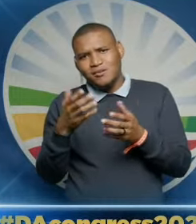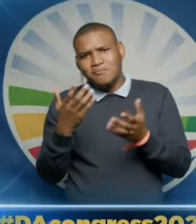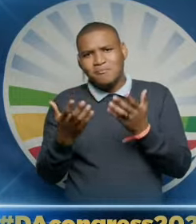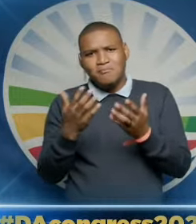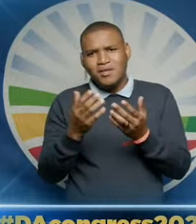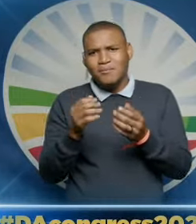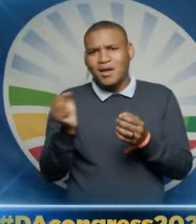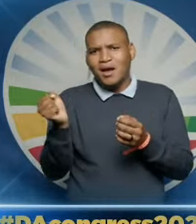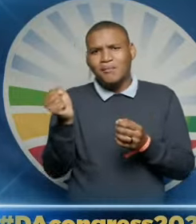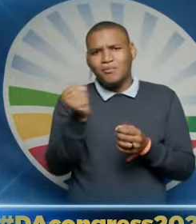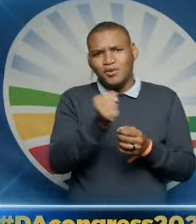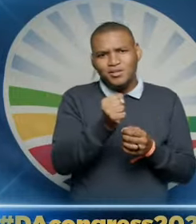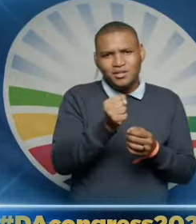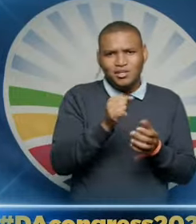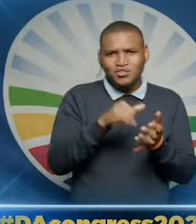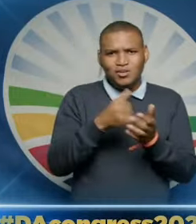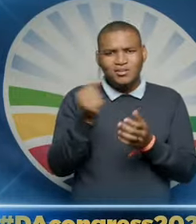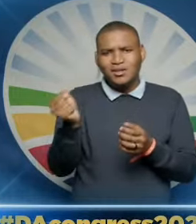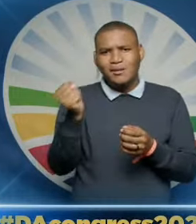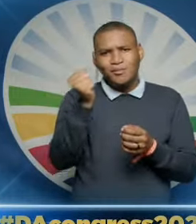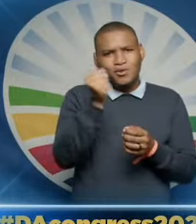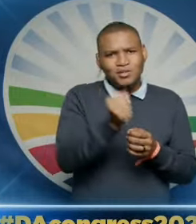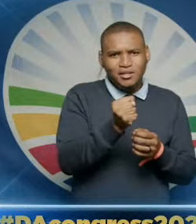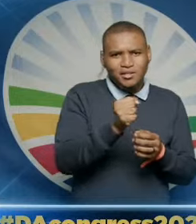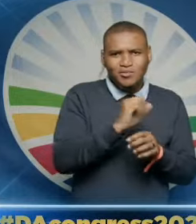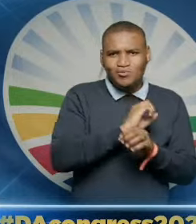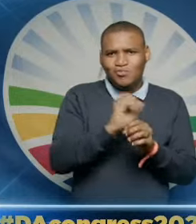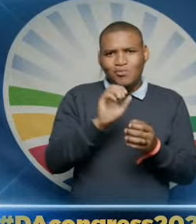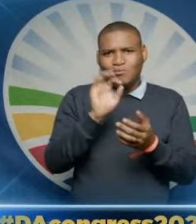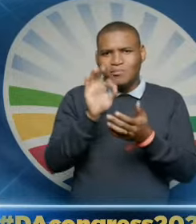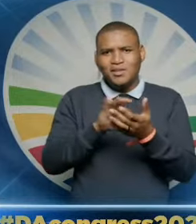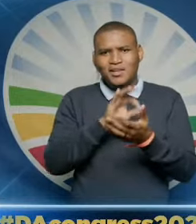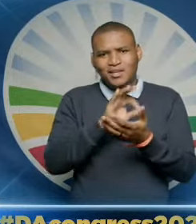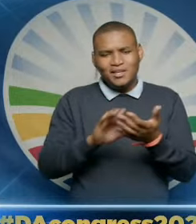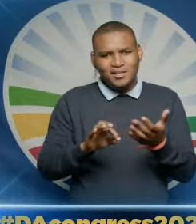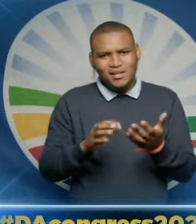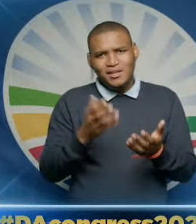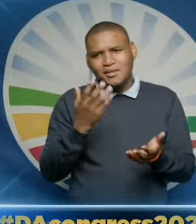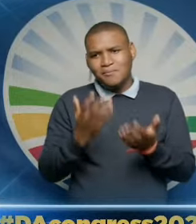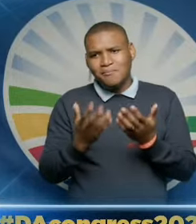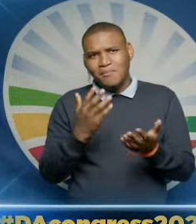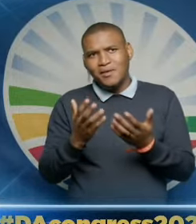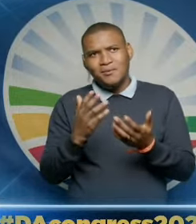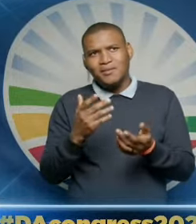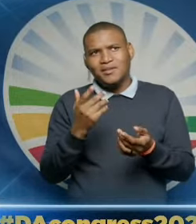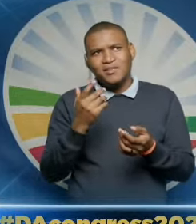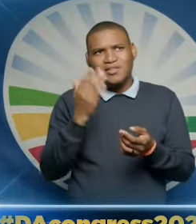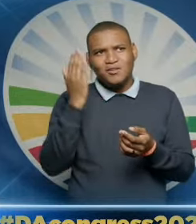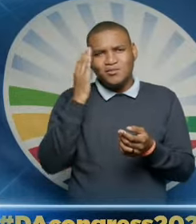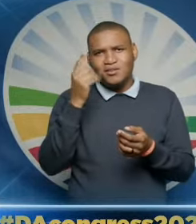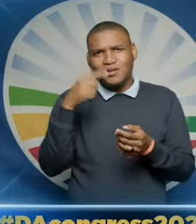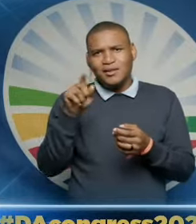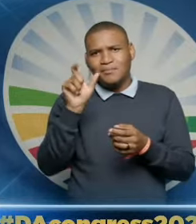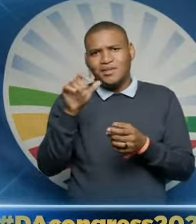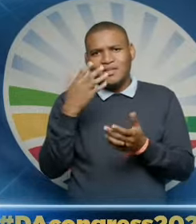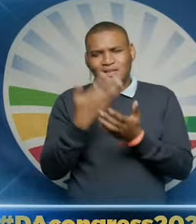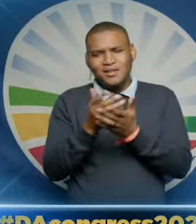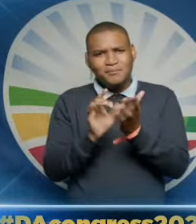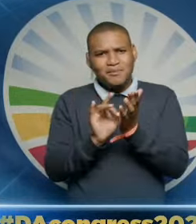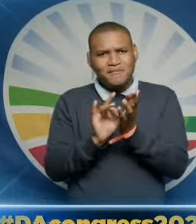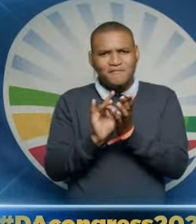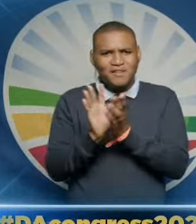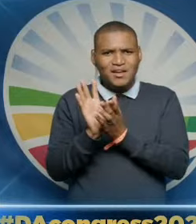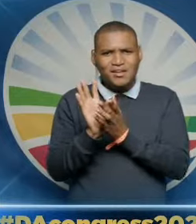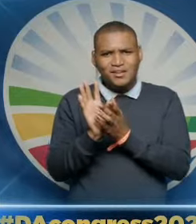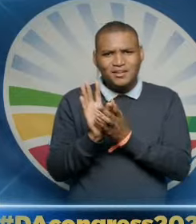appointed. And if you didn't do a nice hairstyle or maybe you didn't put the right perfume, you get fired because it